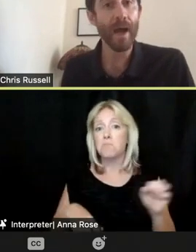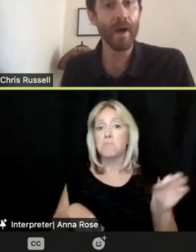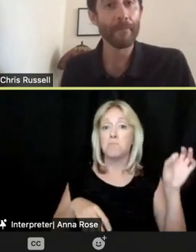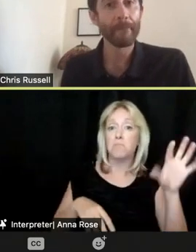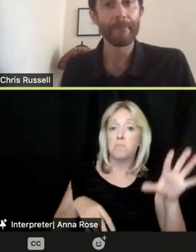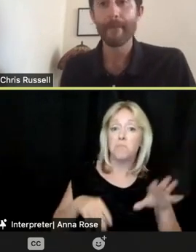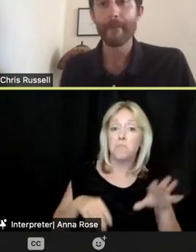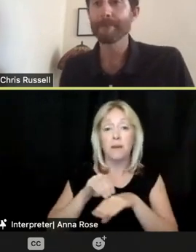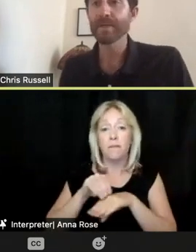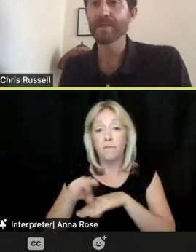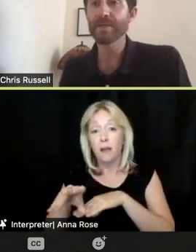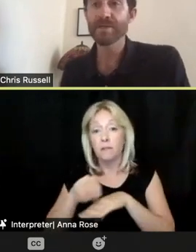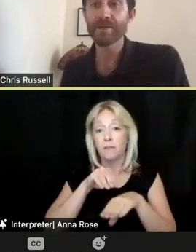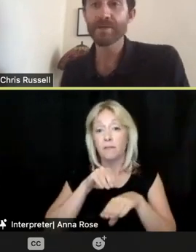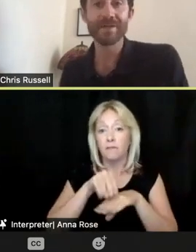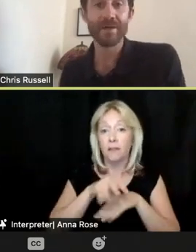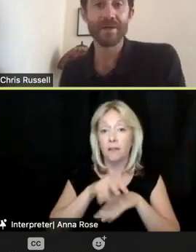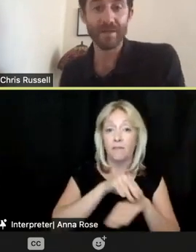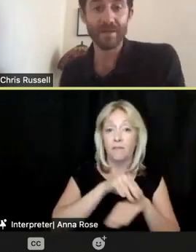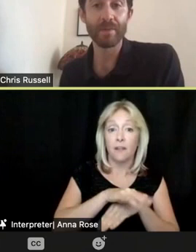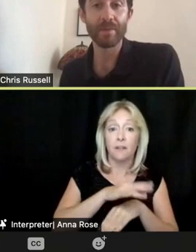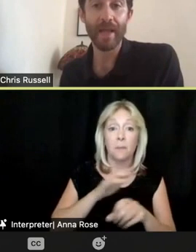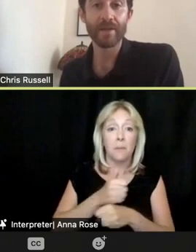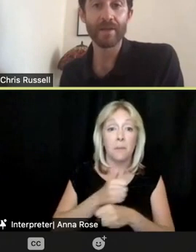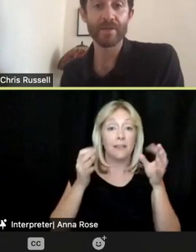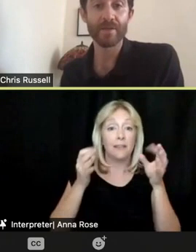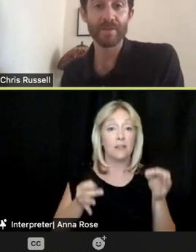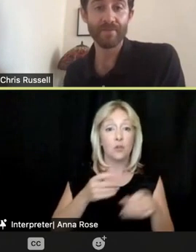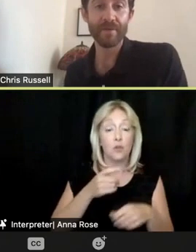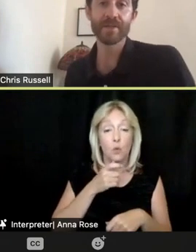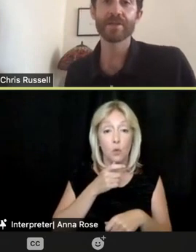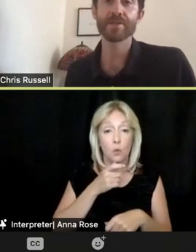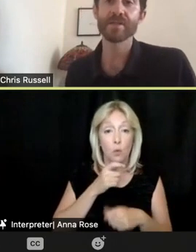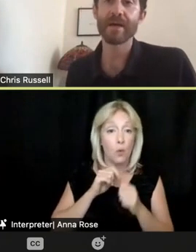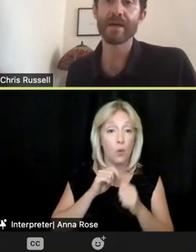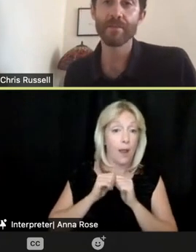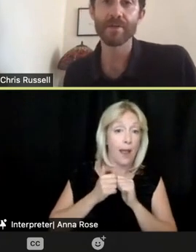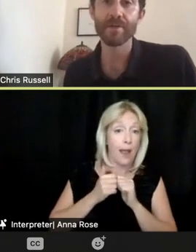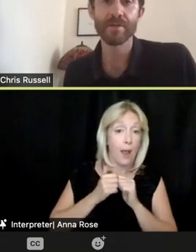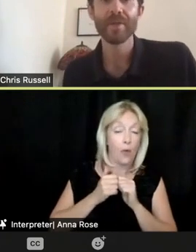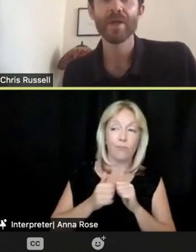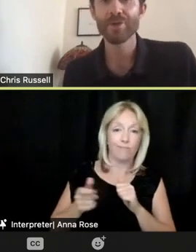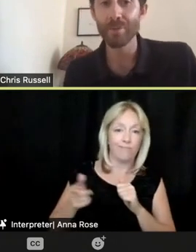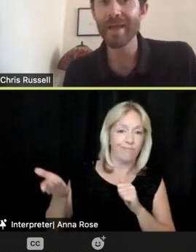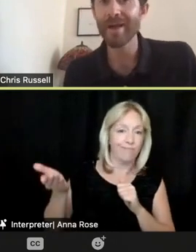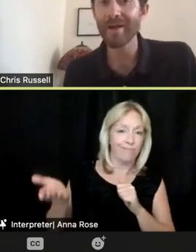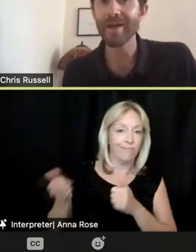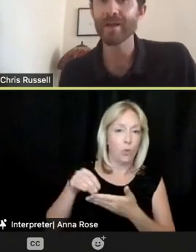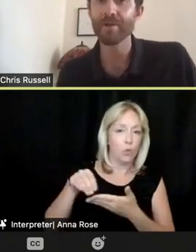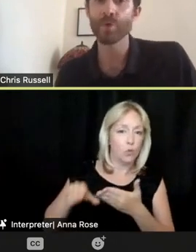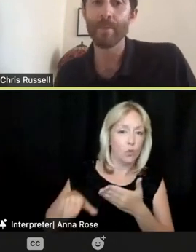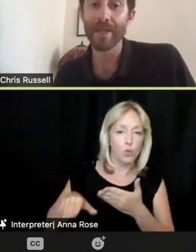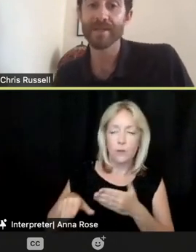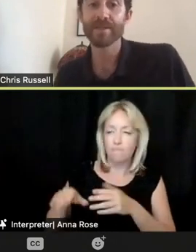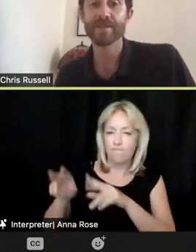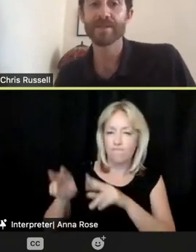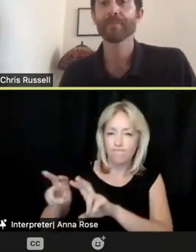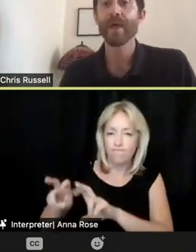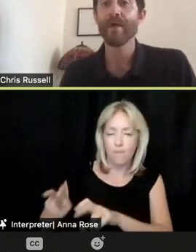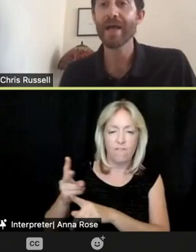to think about, but the decisions need to be made, the specific decisions about symbols should be made on an